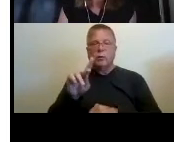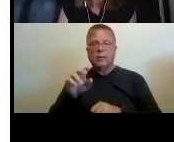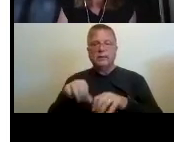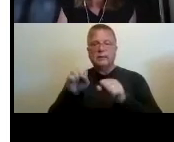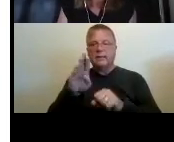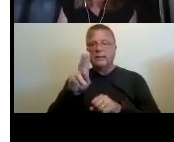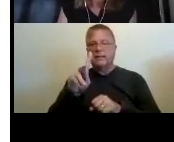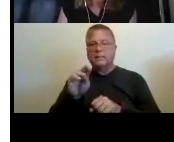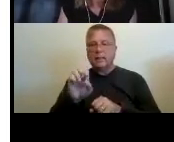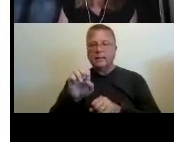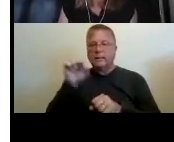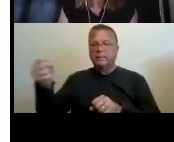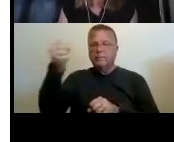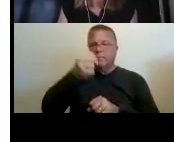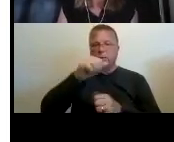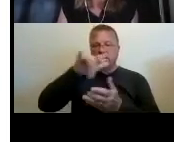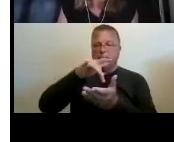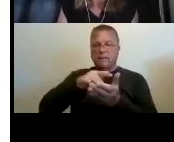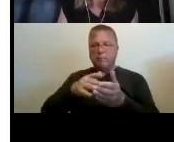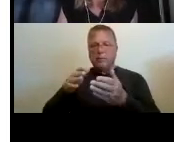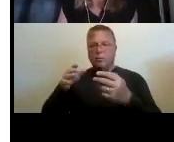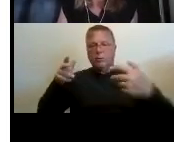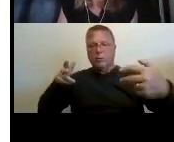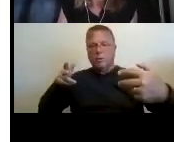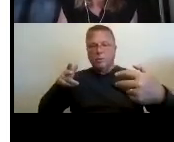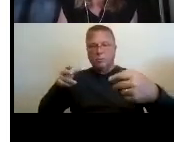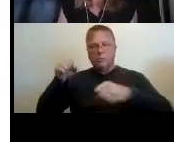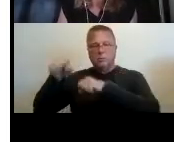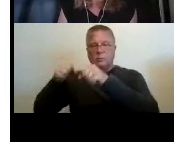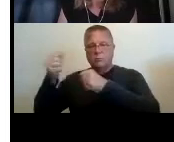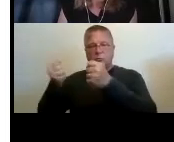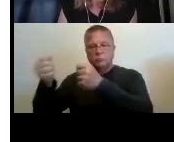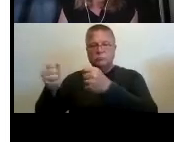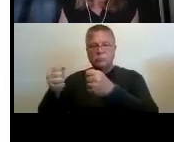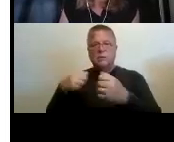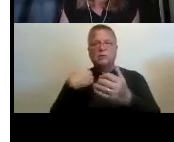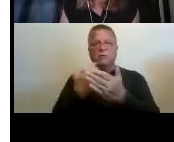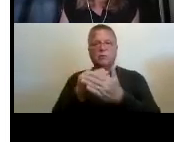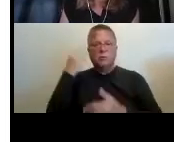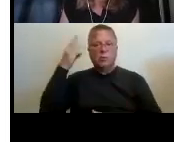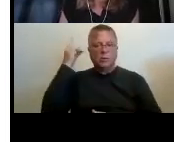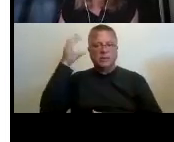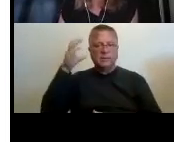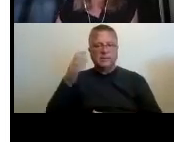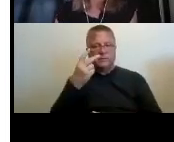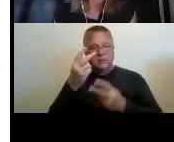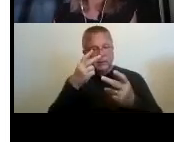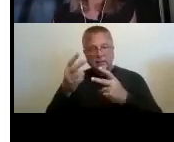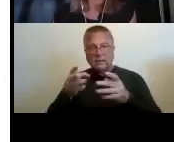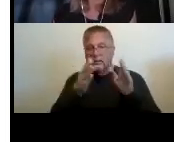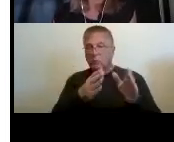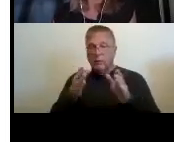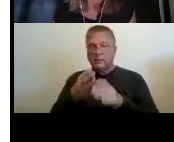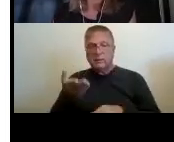them right down the middle of the street. So any of you who've been to Washington, D.C., this is the arrangement that